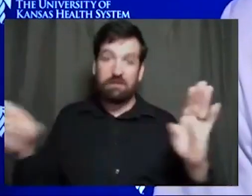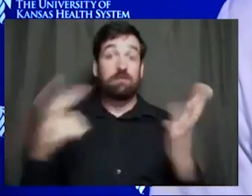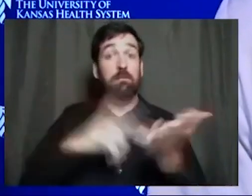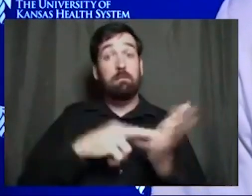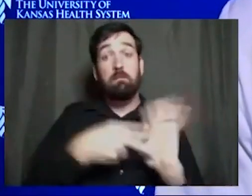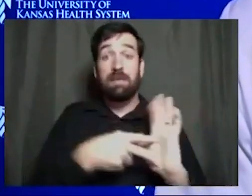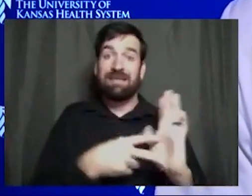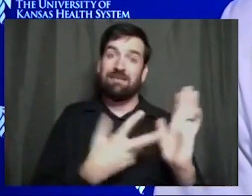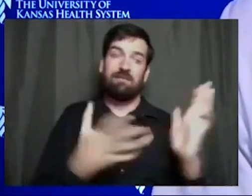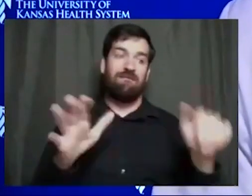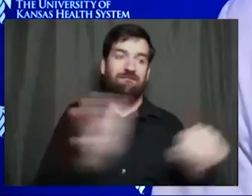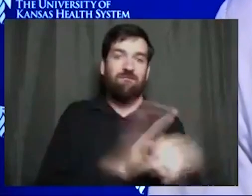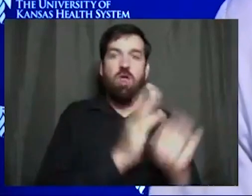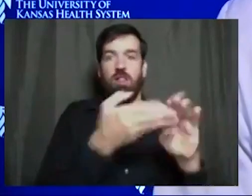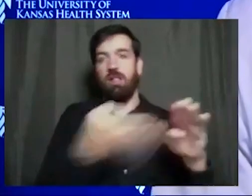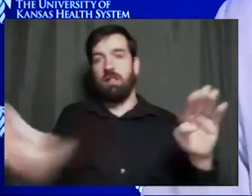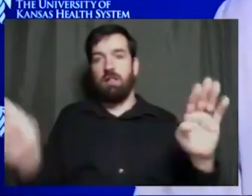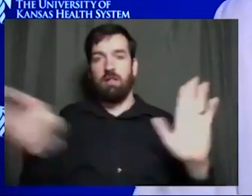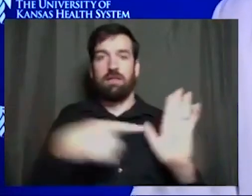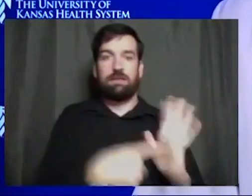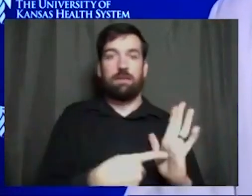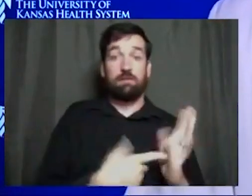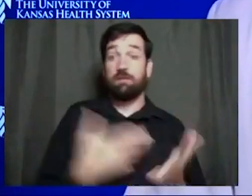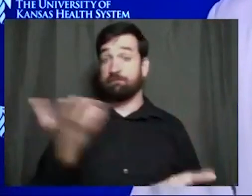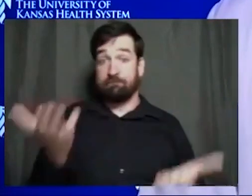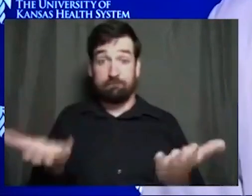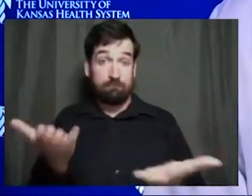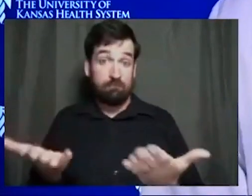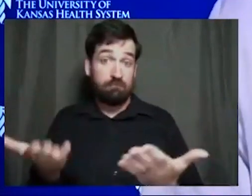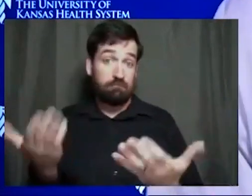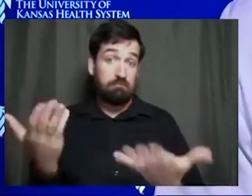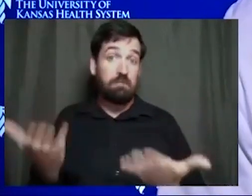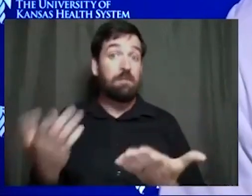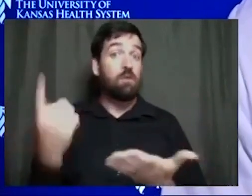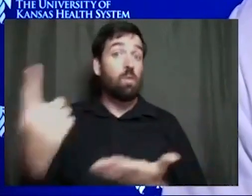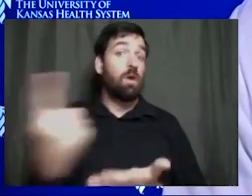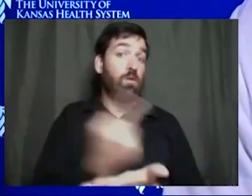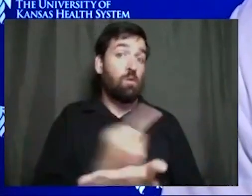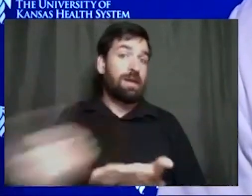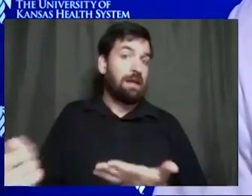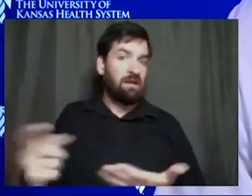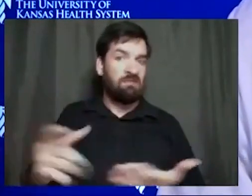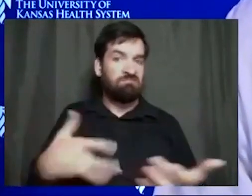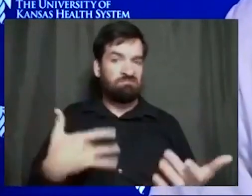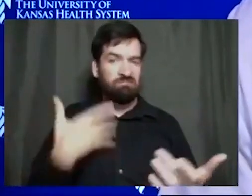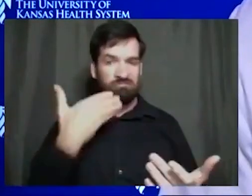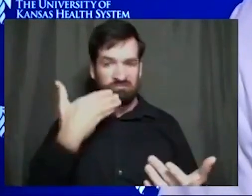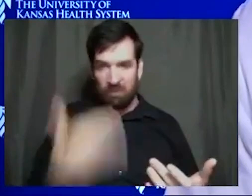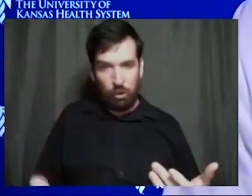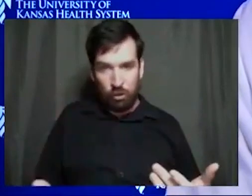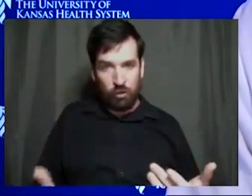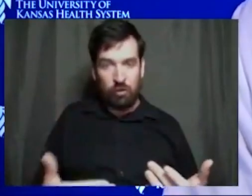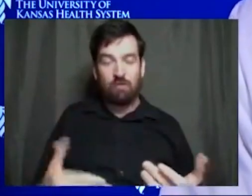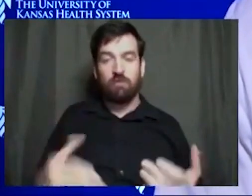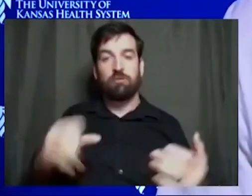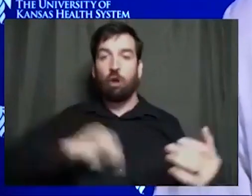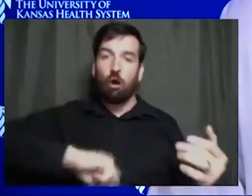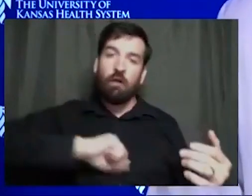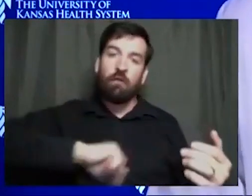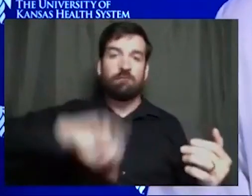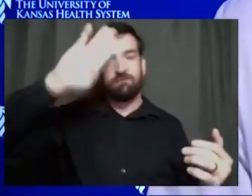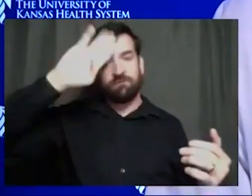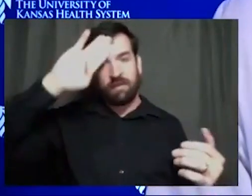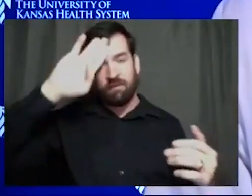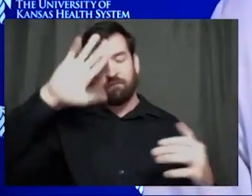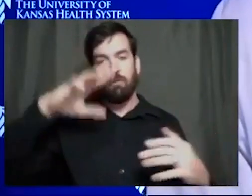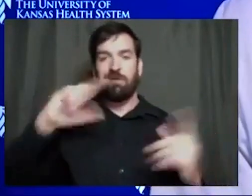symptoms. So whereas you may have had a week of not feeling good or something of that nature with cough and fevers and body aches, it could